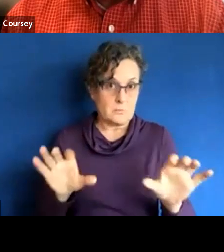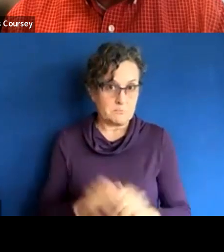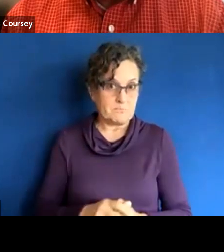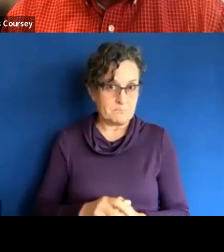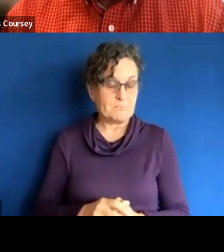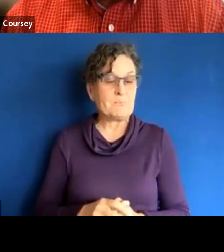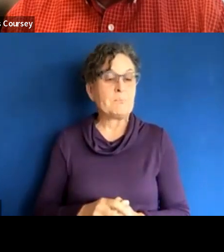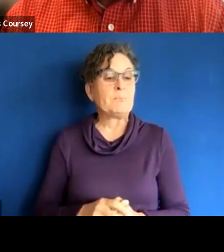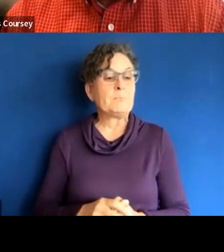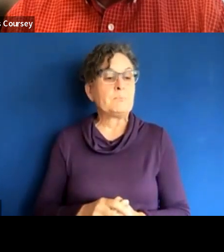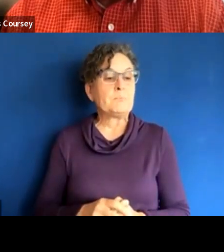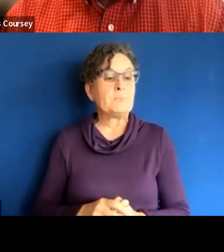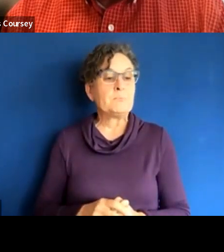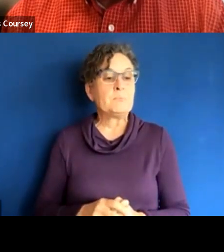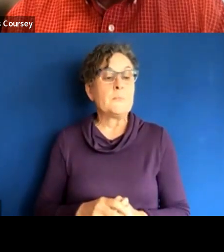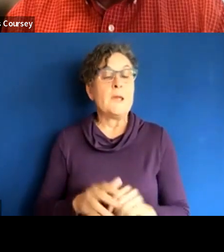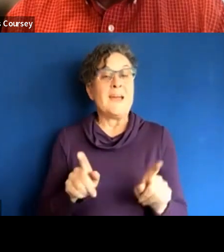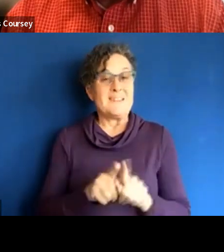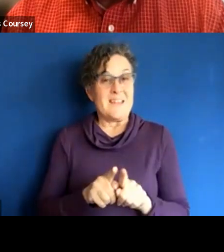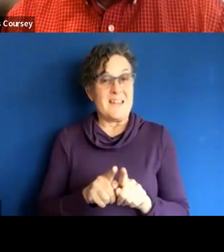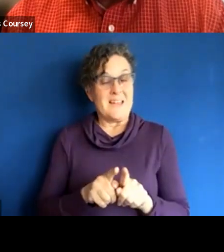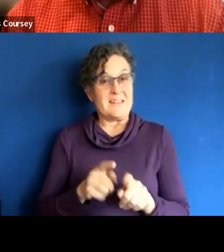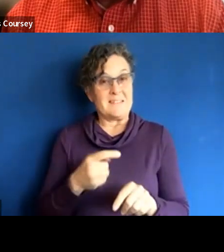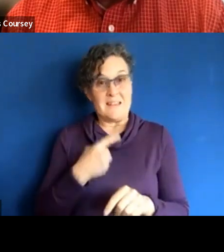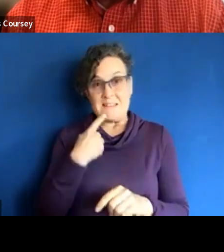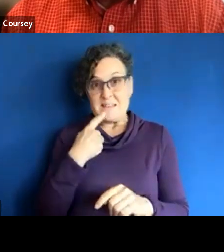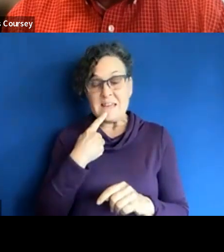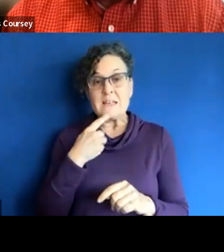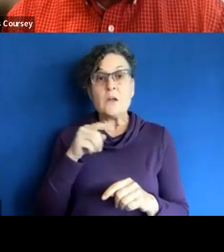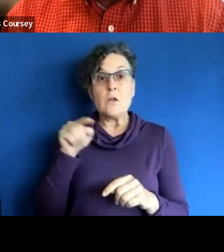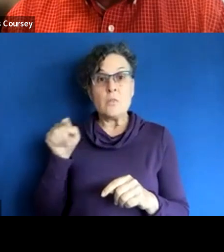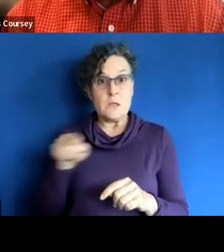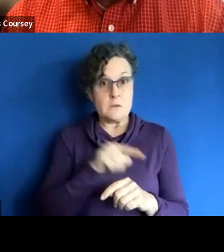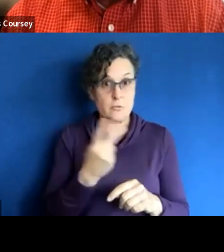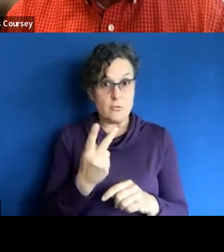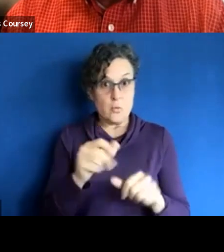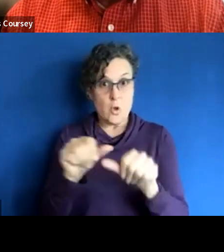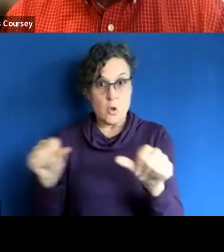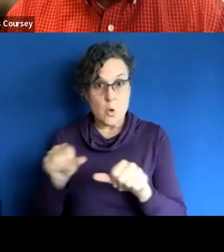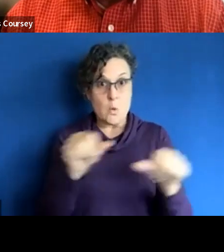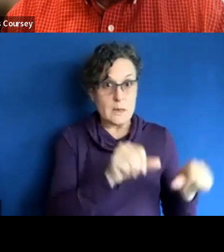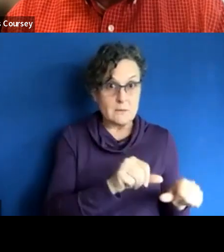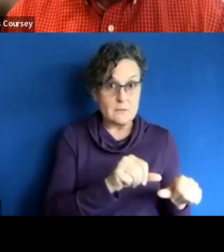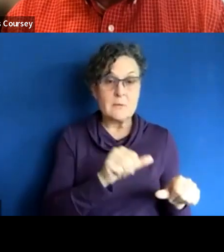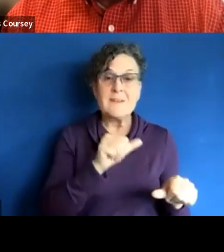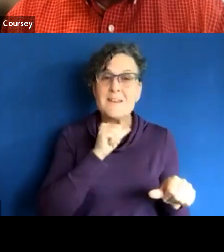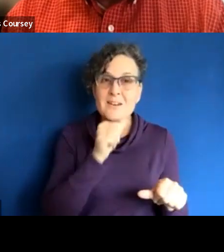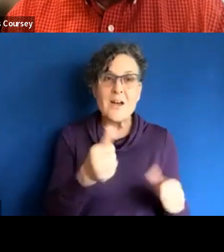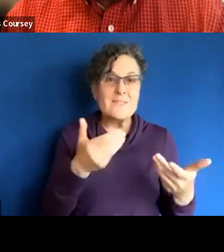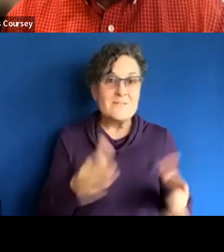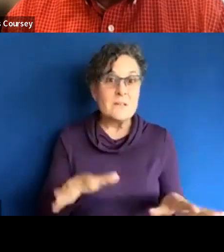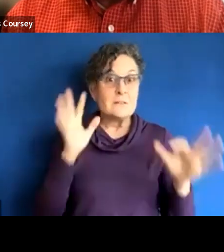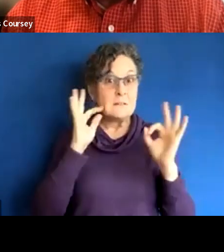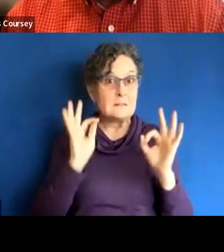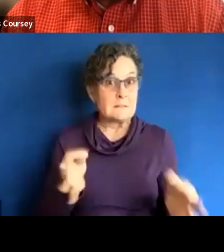day. So as I've said before, you know, these locations have not totally been finalized, but we have